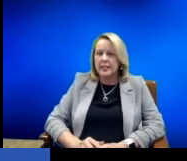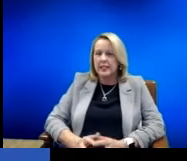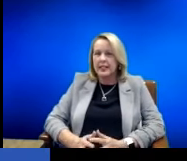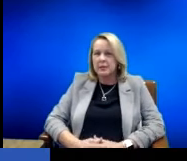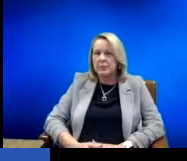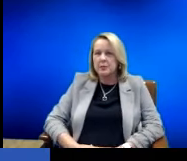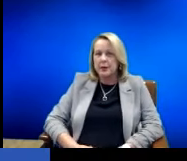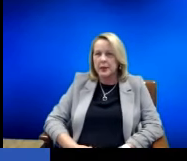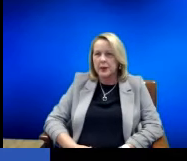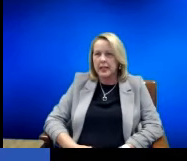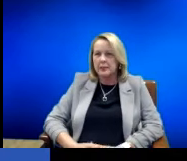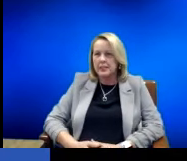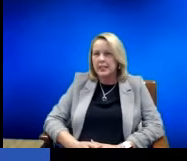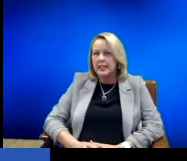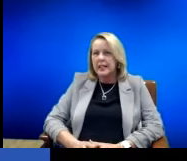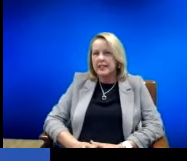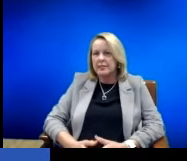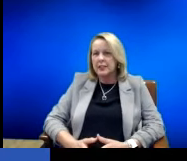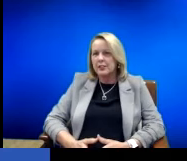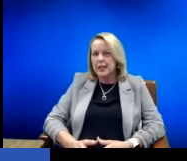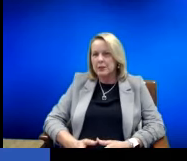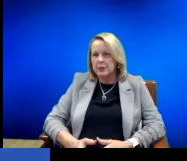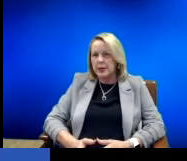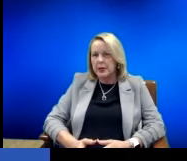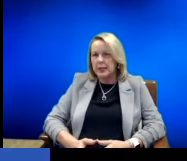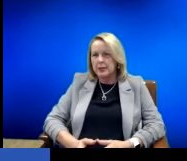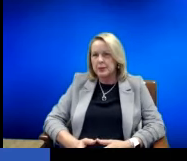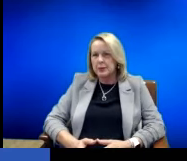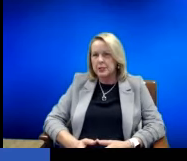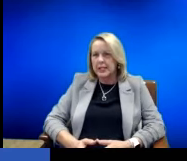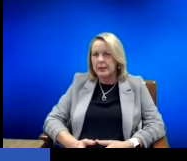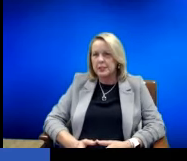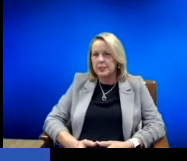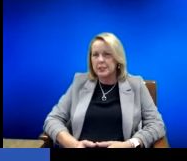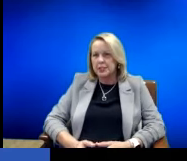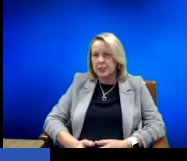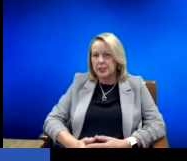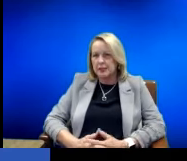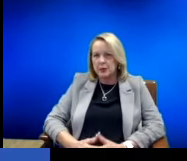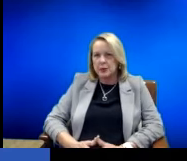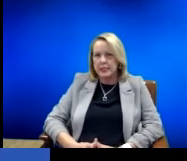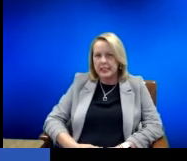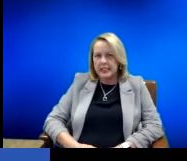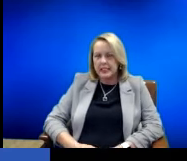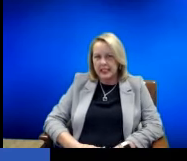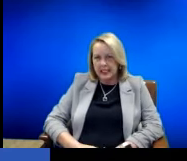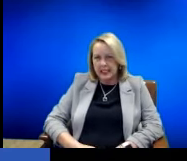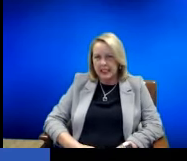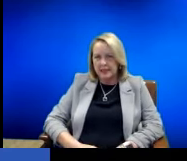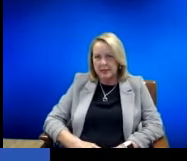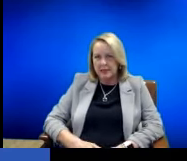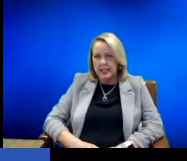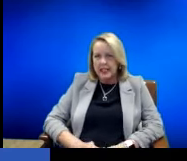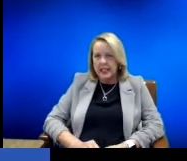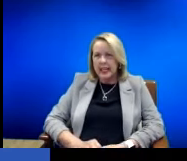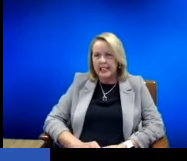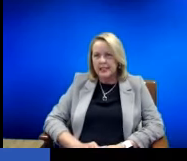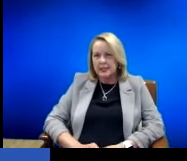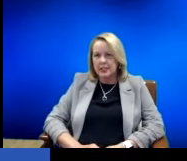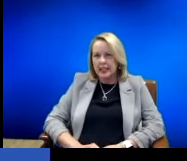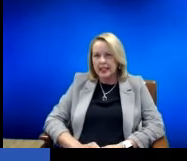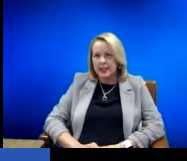with the ABLE programs. The first ABLE programs were established in June of 2016,